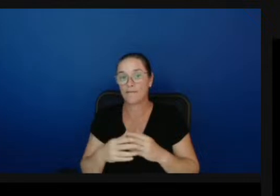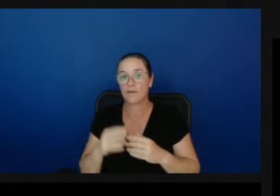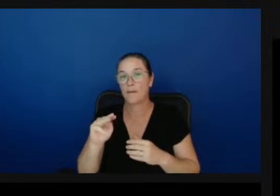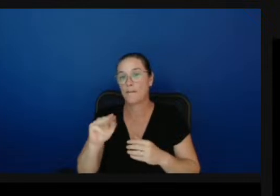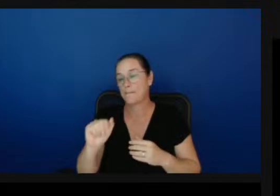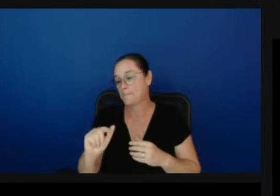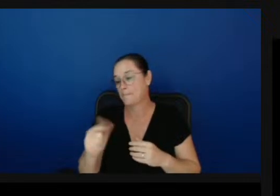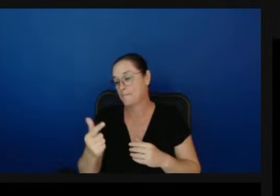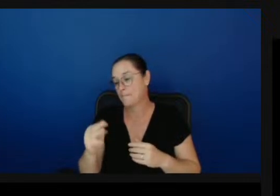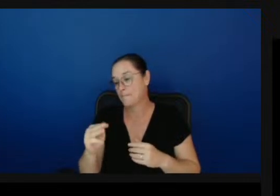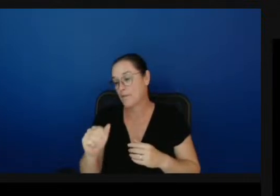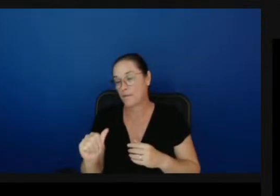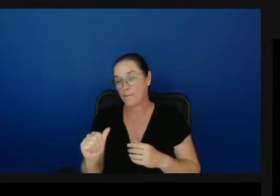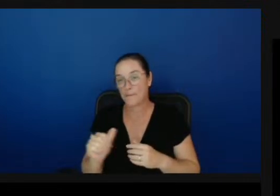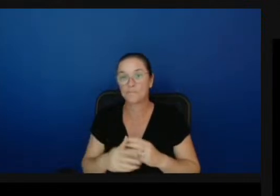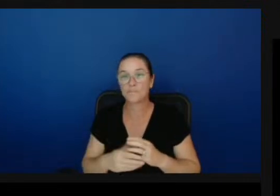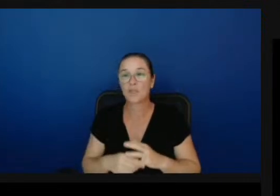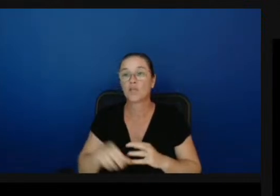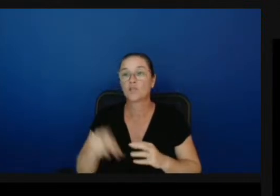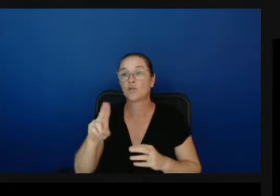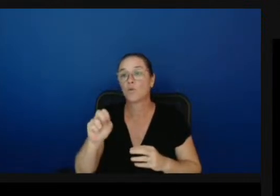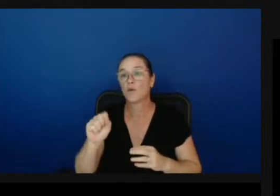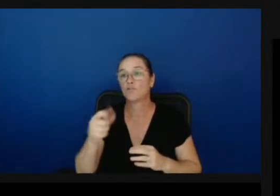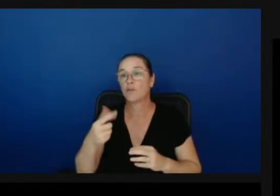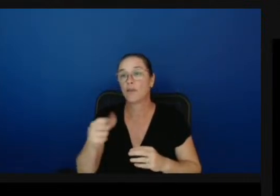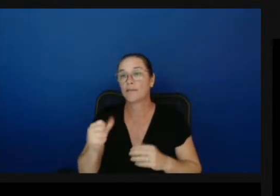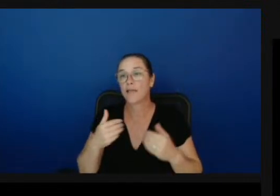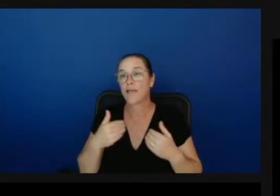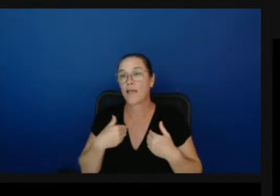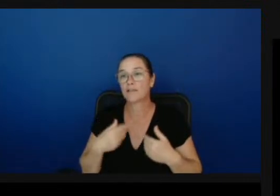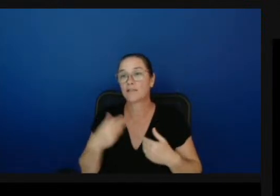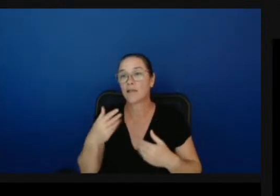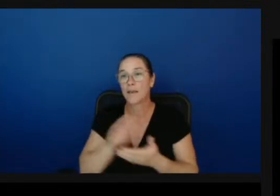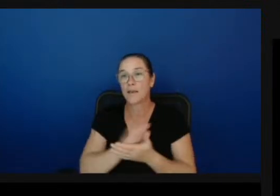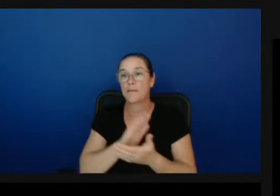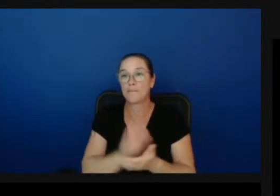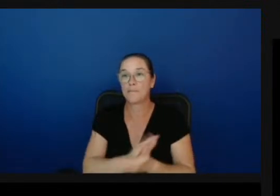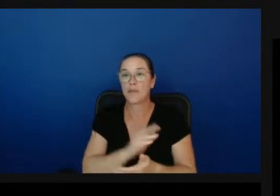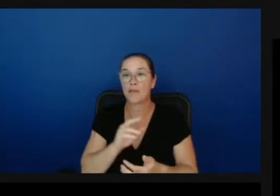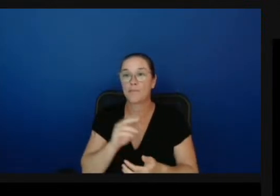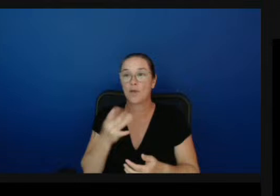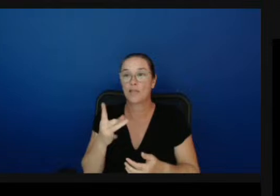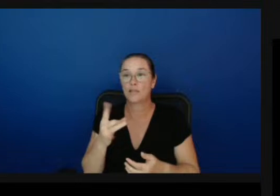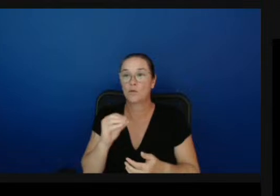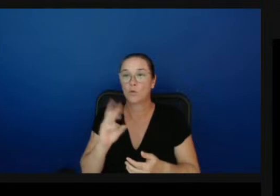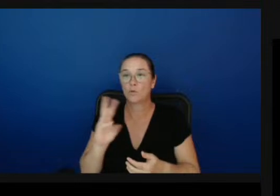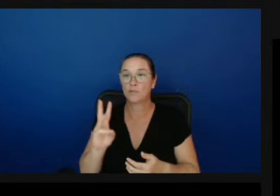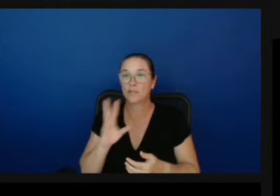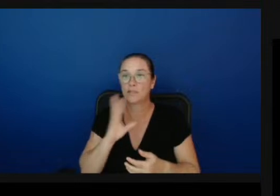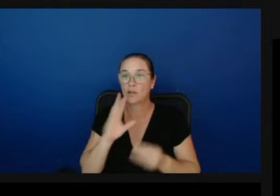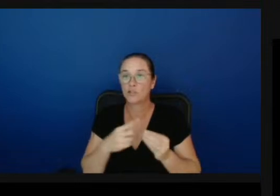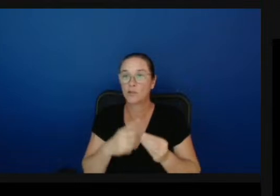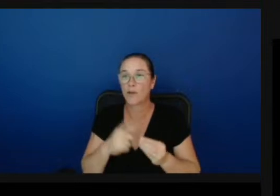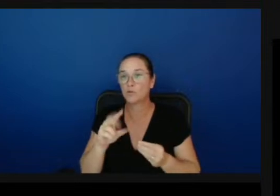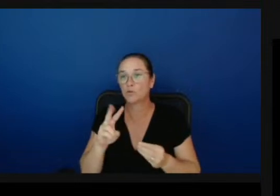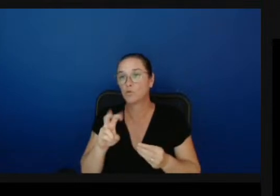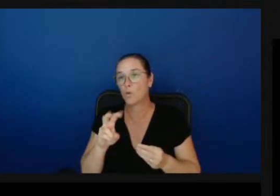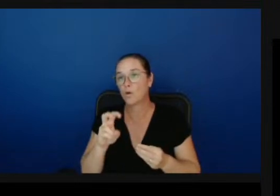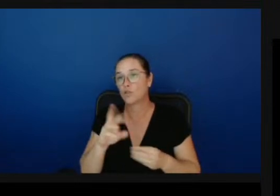USGS has a professional paper, 1806, that's called 200 Years of Magma Transport and Storage at